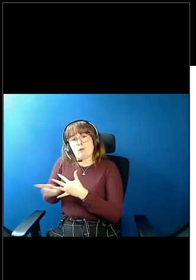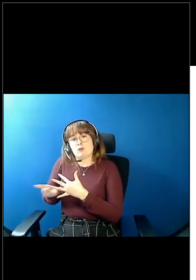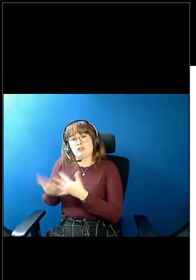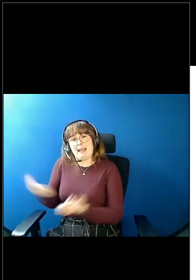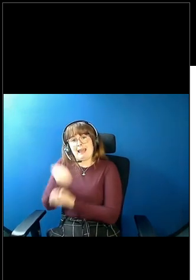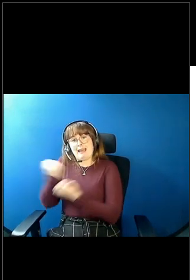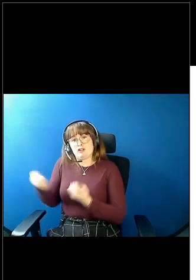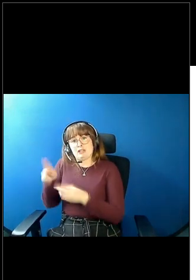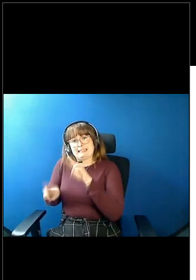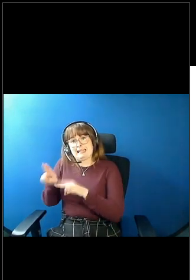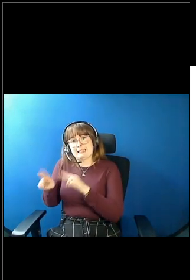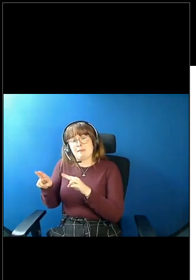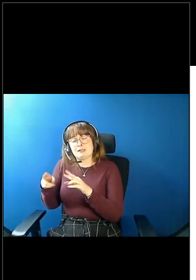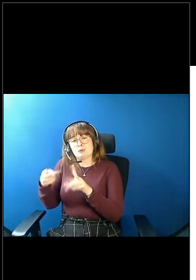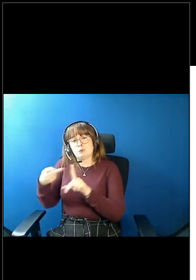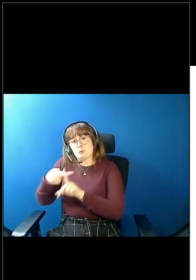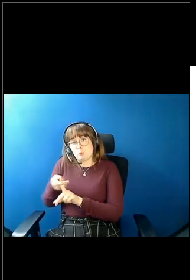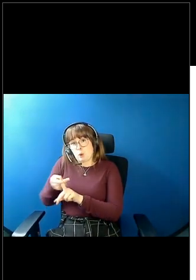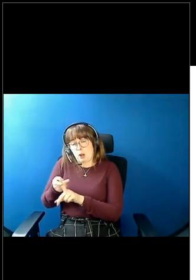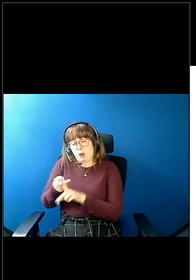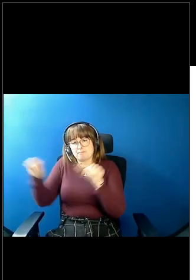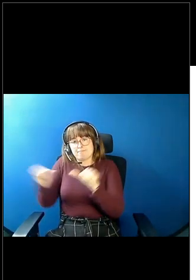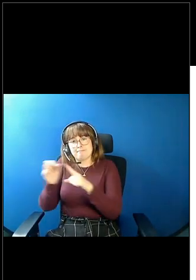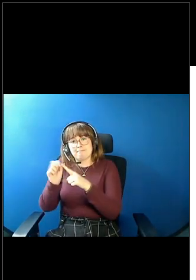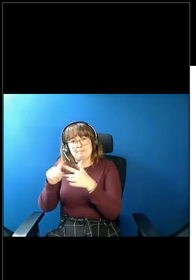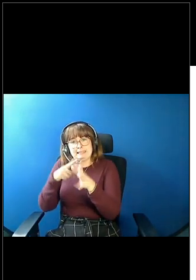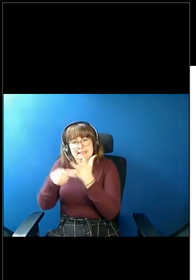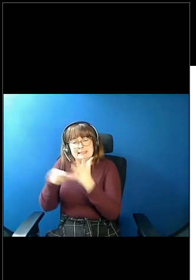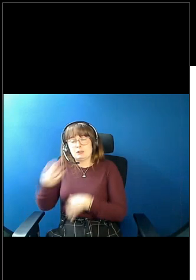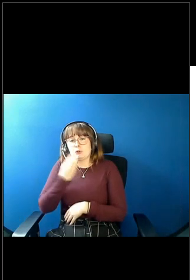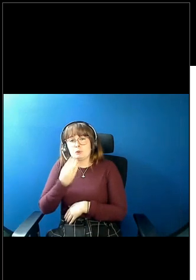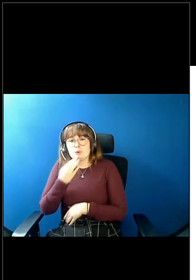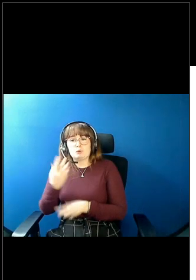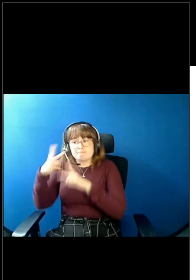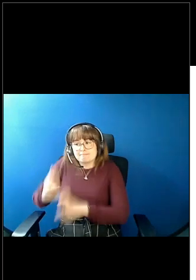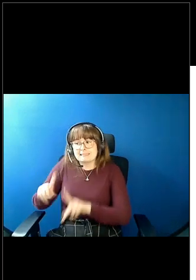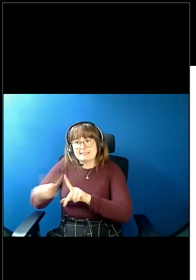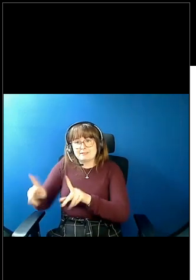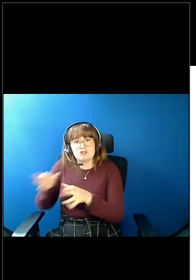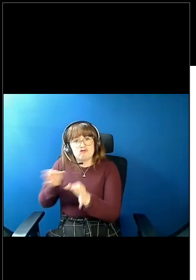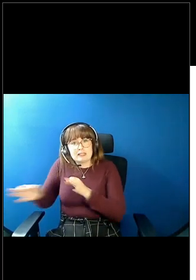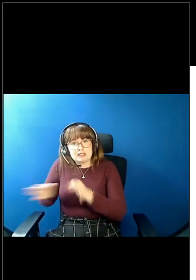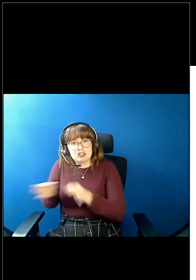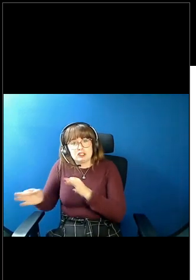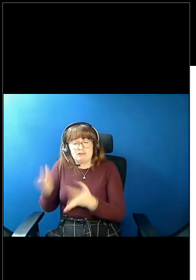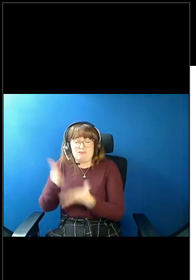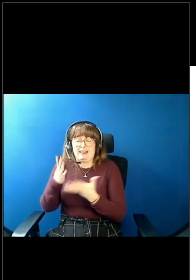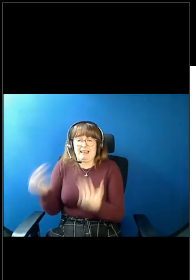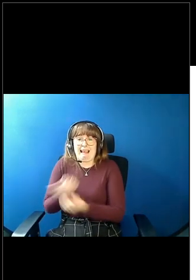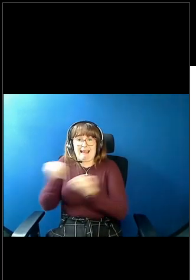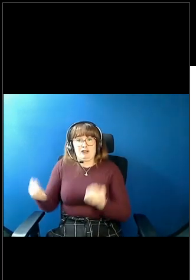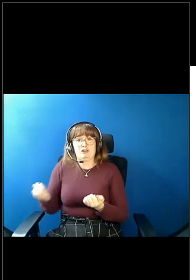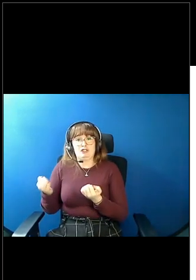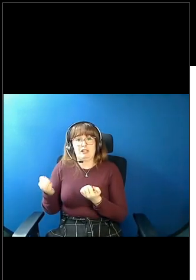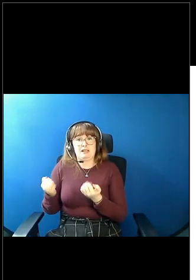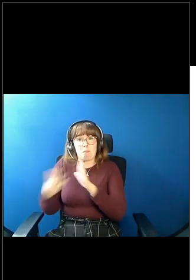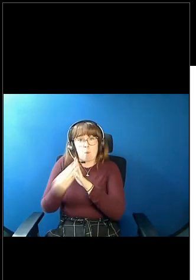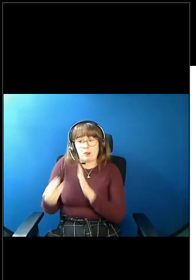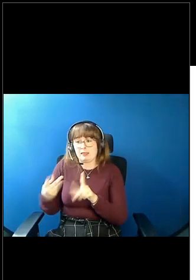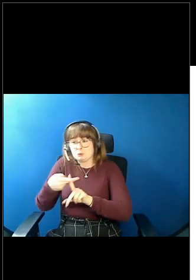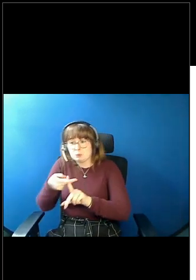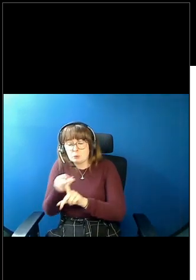known as PEAT, which we use to help investigate different retrofit strategies. Essentially, it's an energy modeling tool that enables us to test